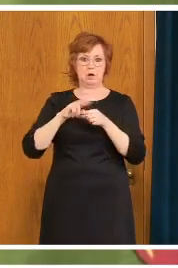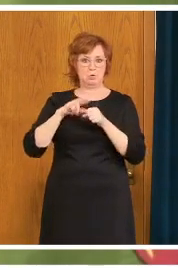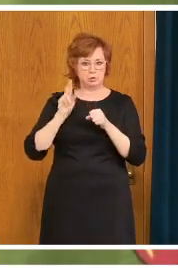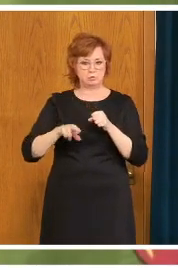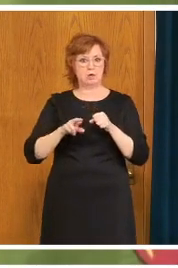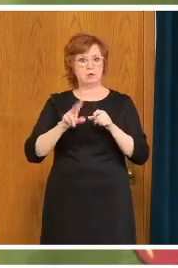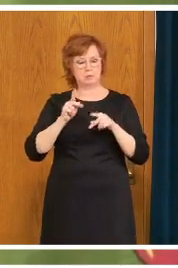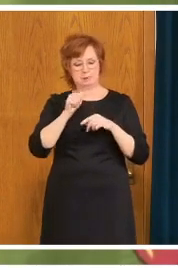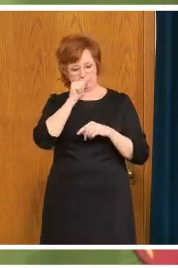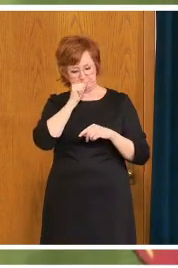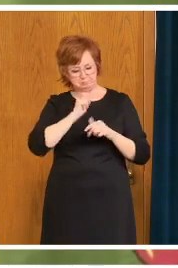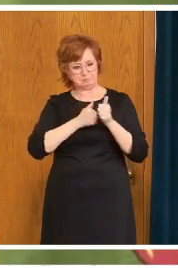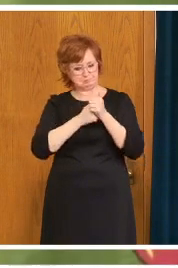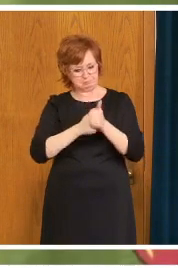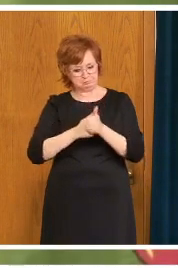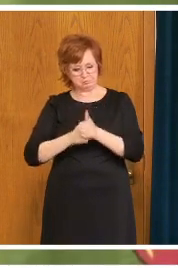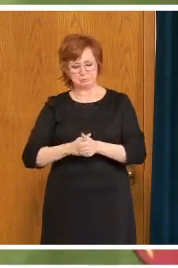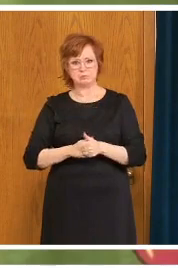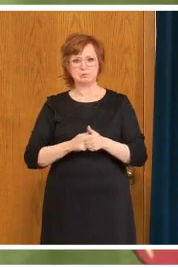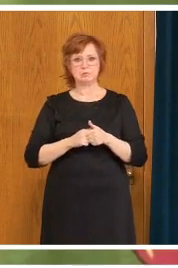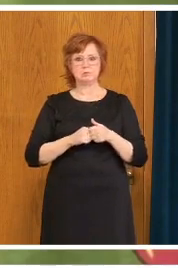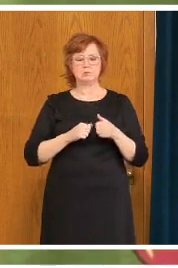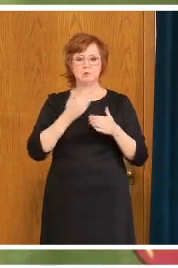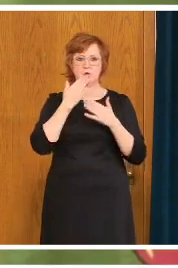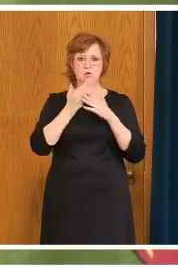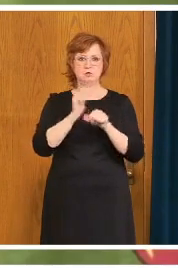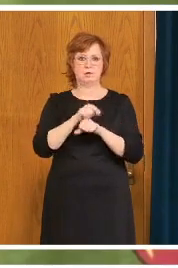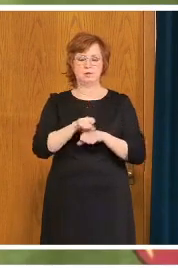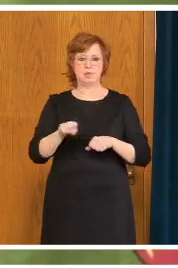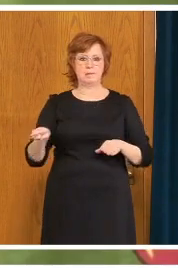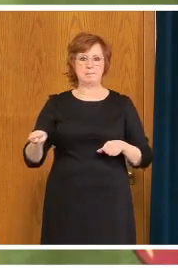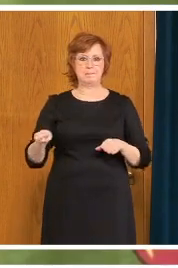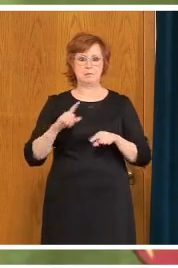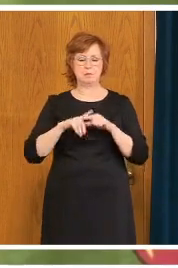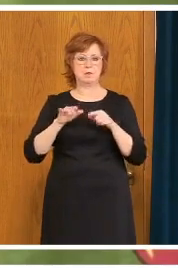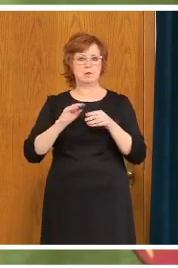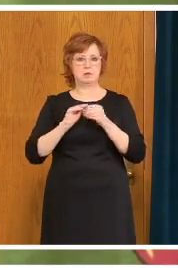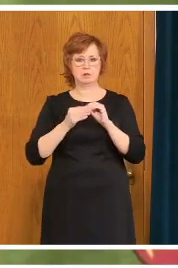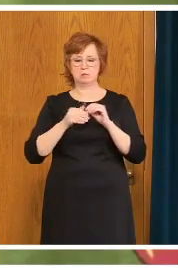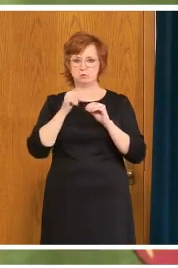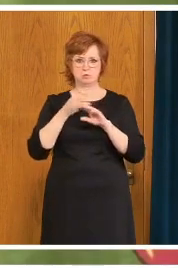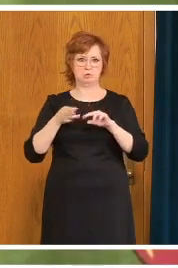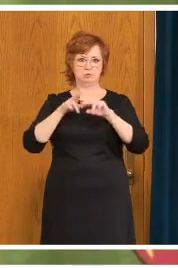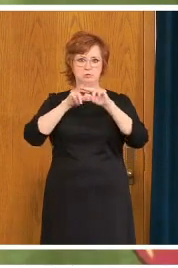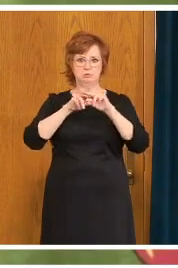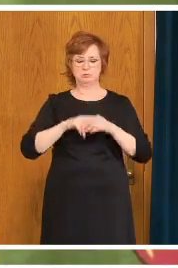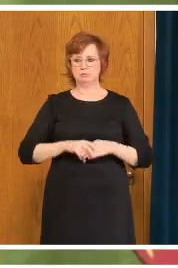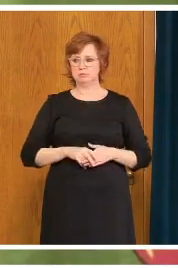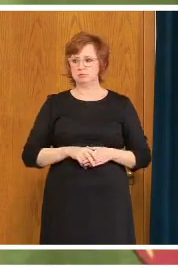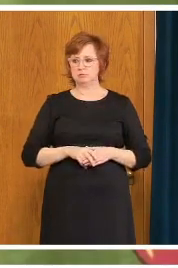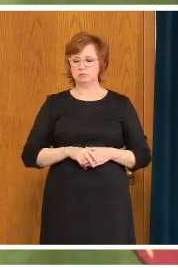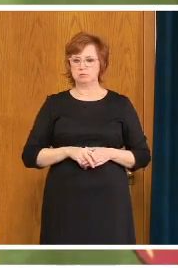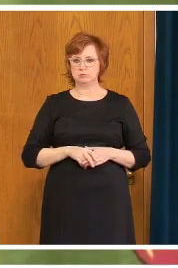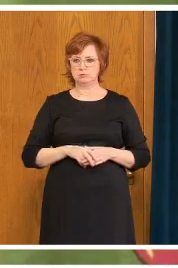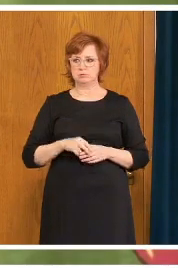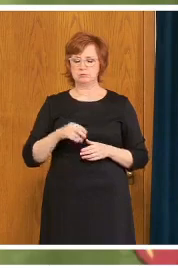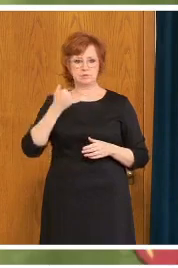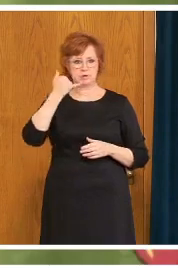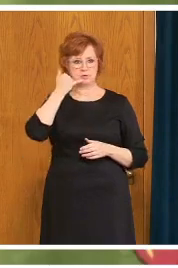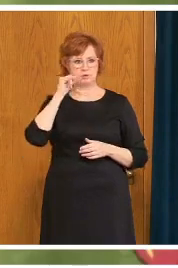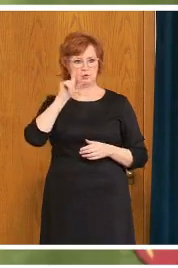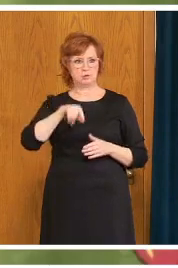job of adhering to that, because the numbers haven't gone anywhere near where they were projected to go to. We'll take a question on the phone